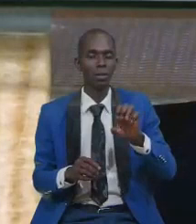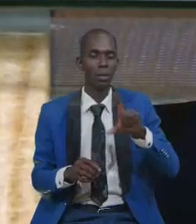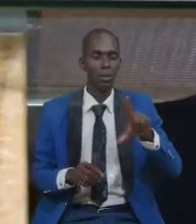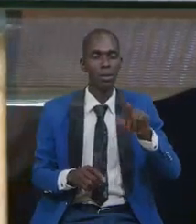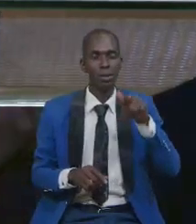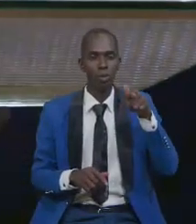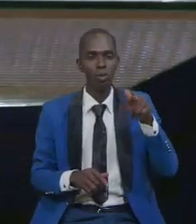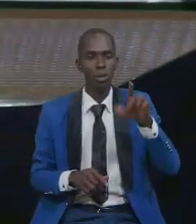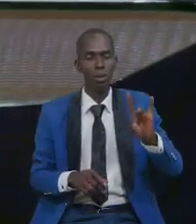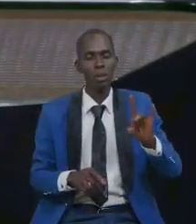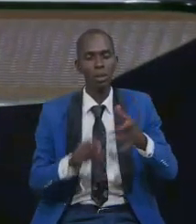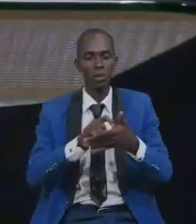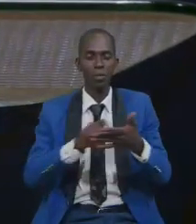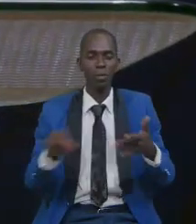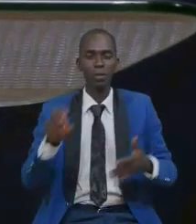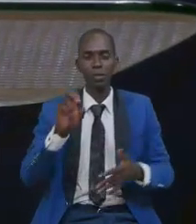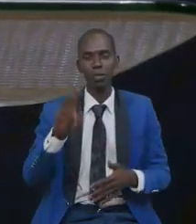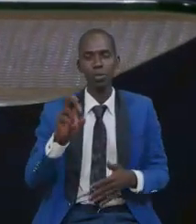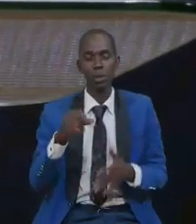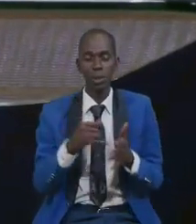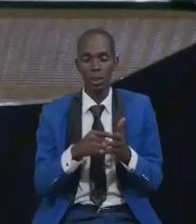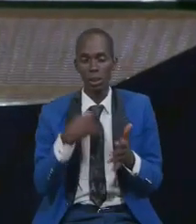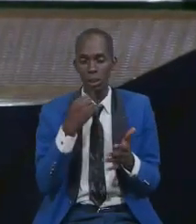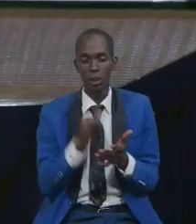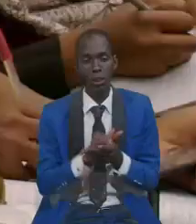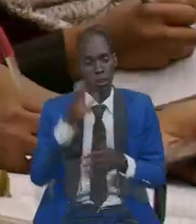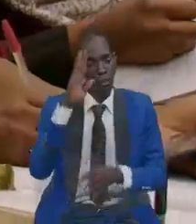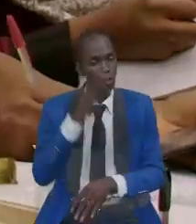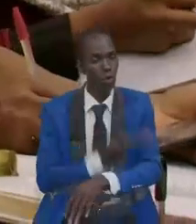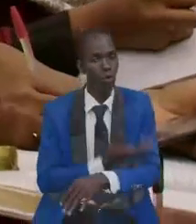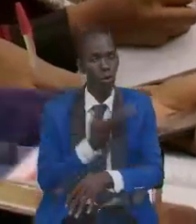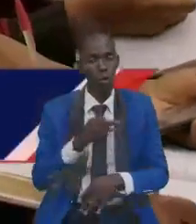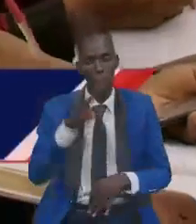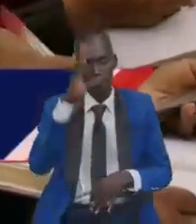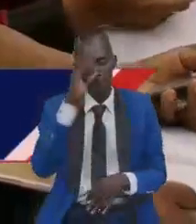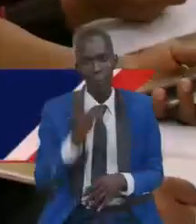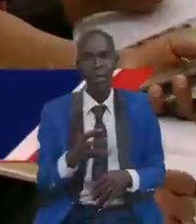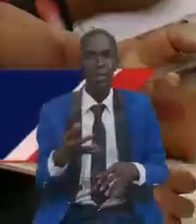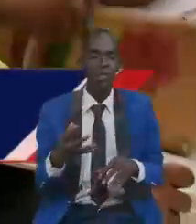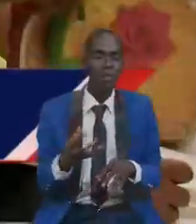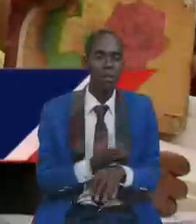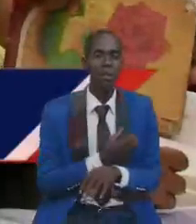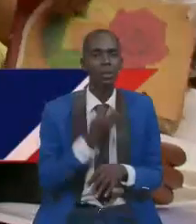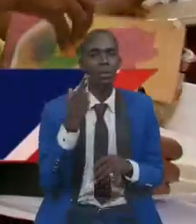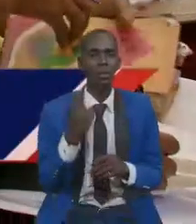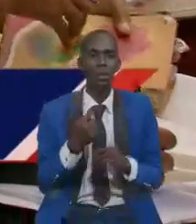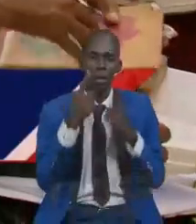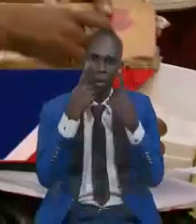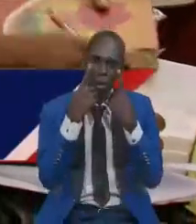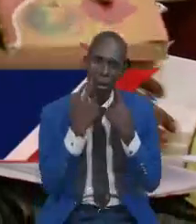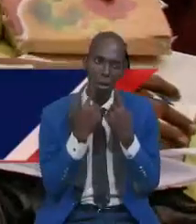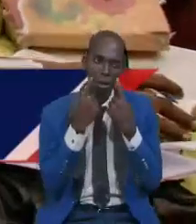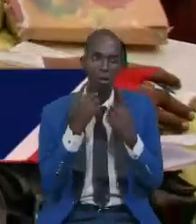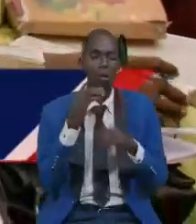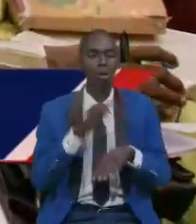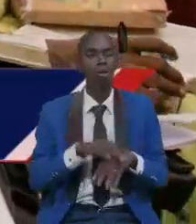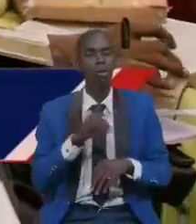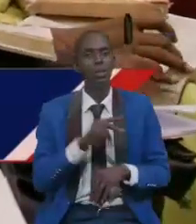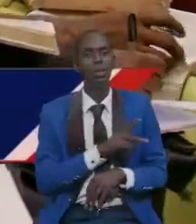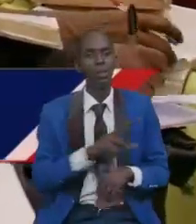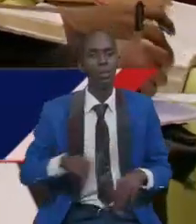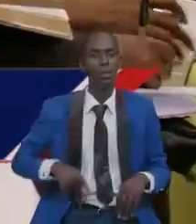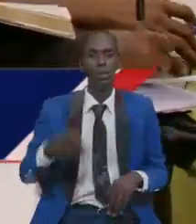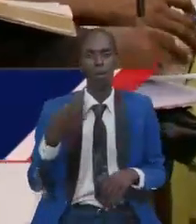12. Ezekiel 28, verse 12. Son of man, take a lamentation upon the king